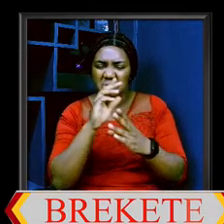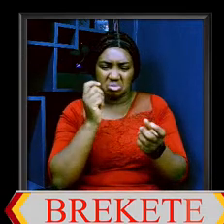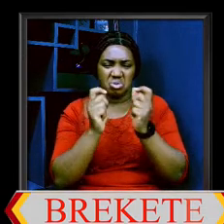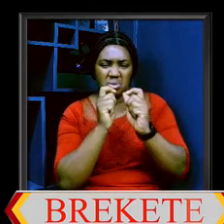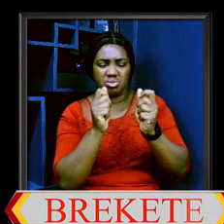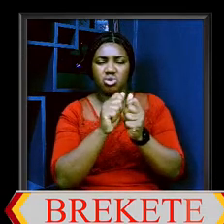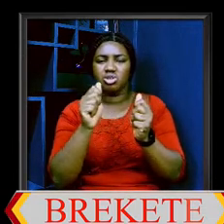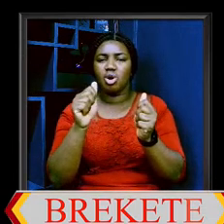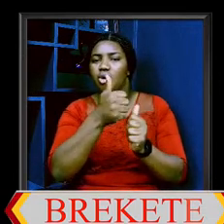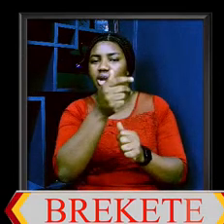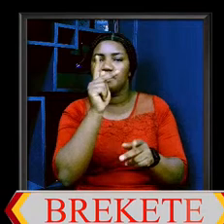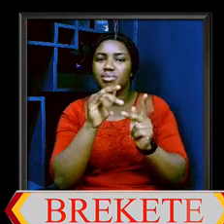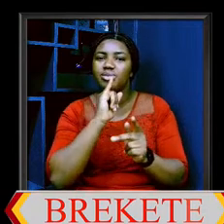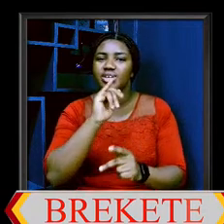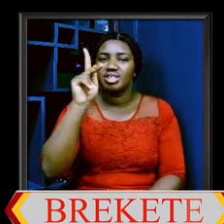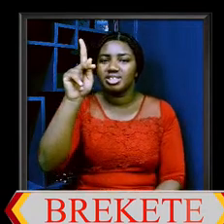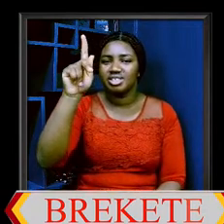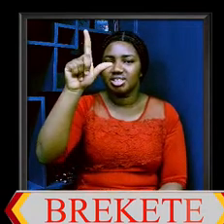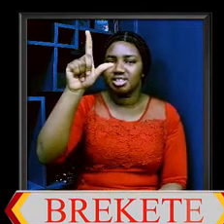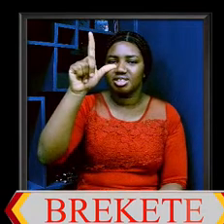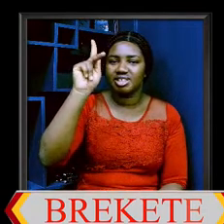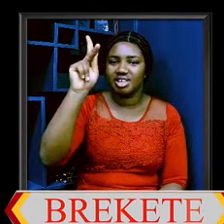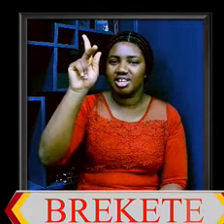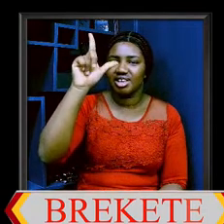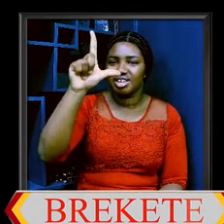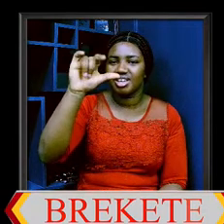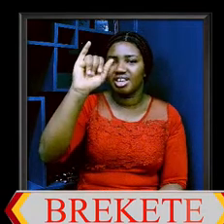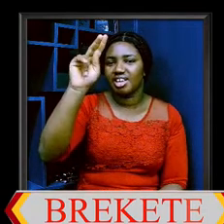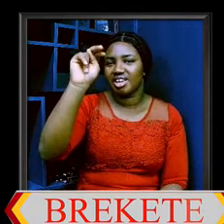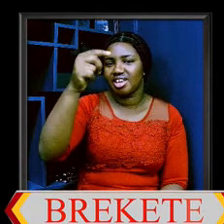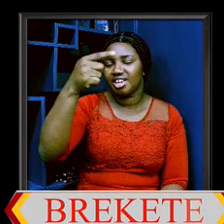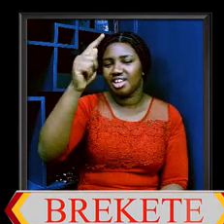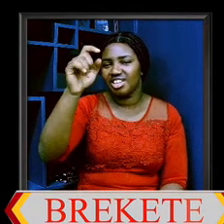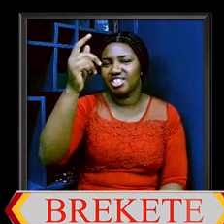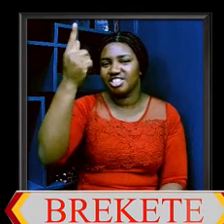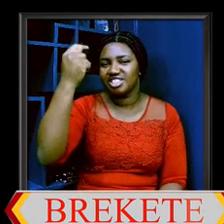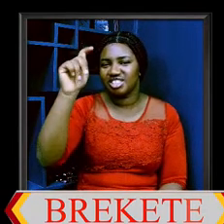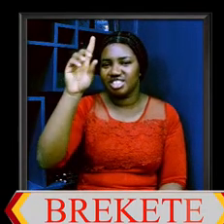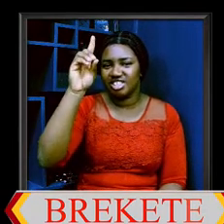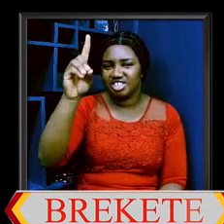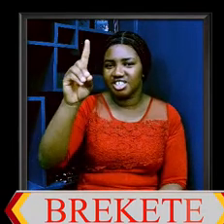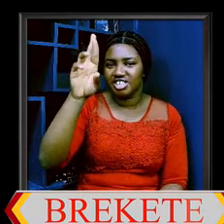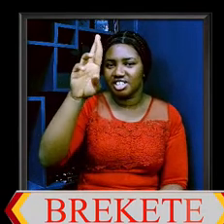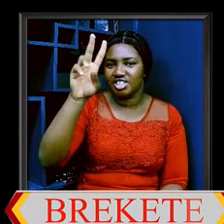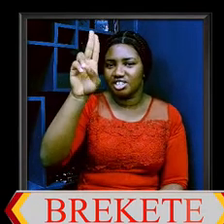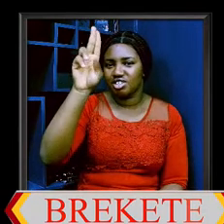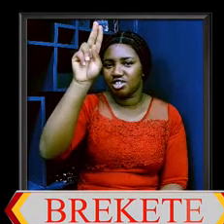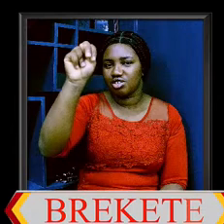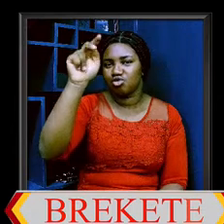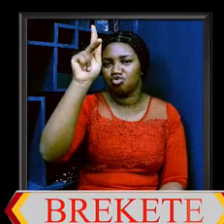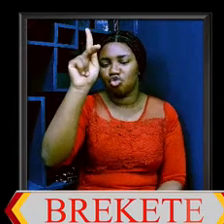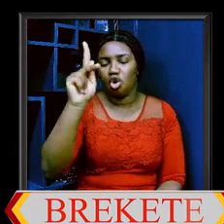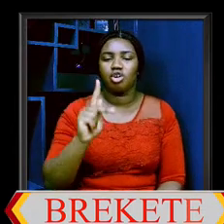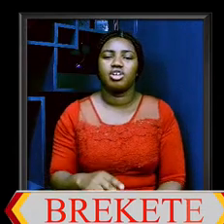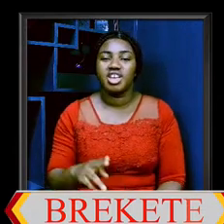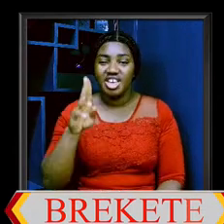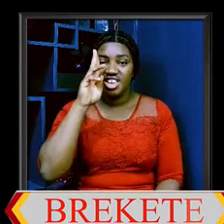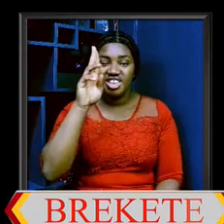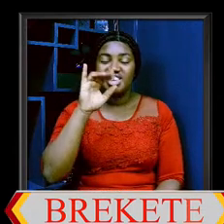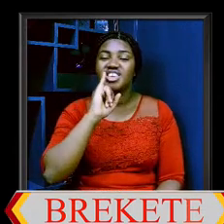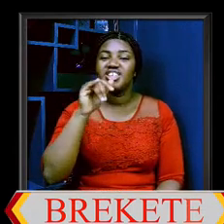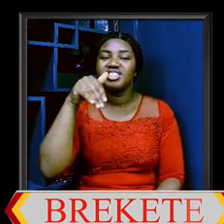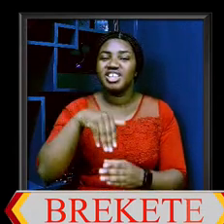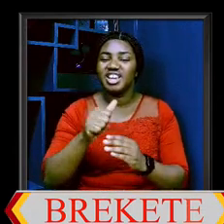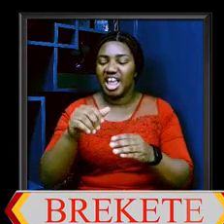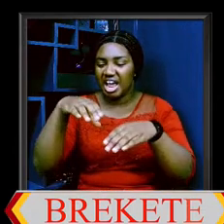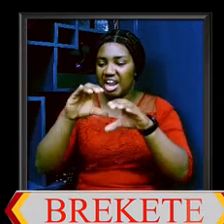people now Clint the drunk let's appreciate Clint the drunk he's in a class of his own nobody don't